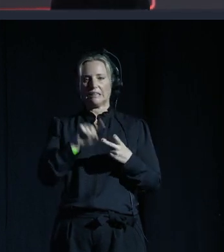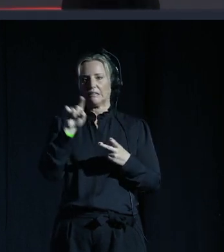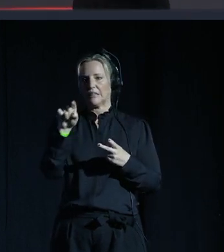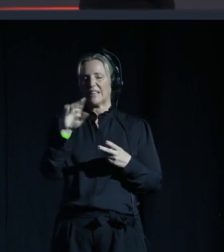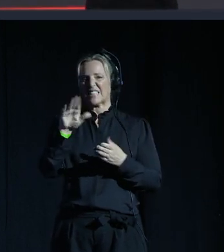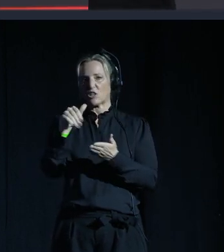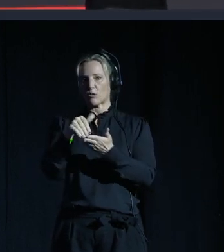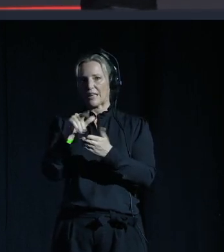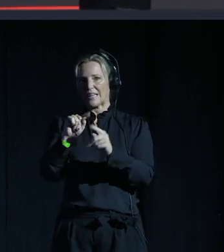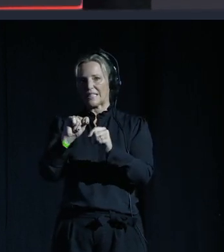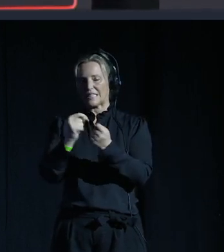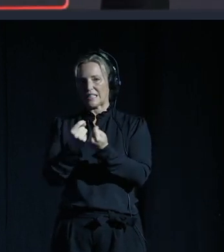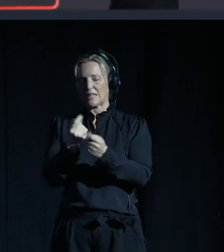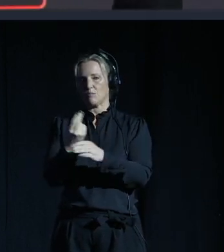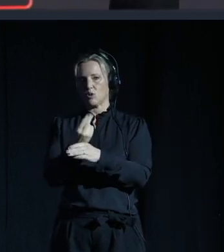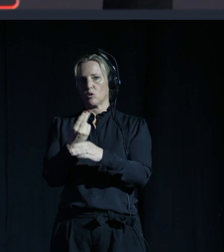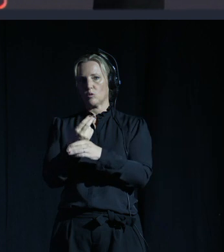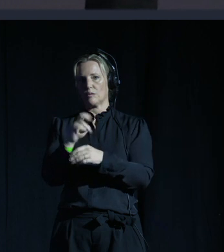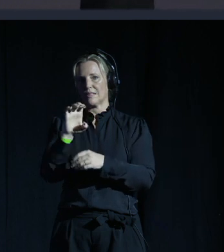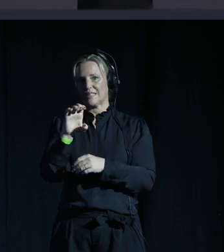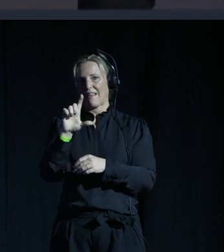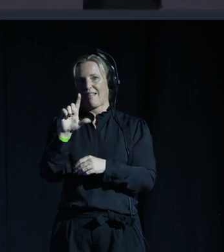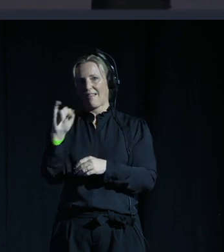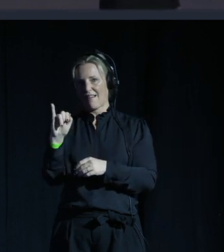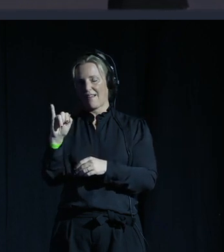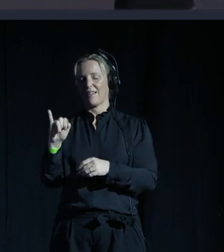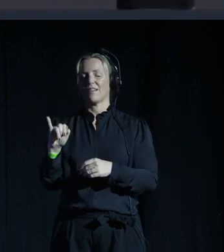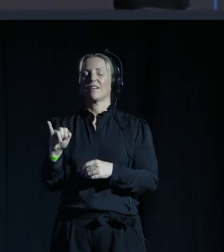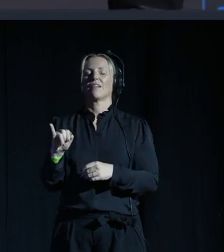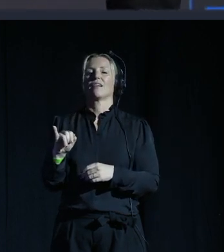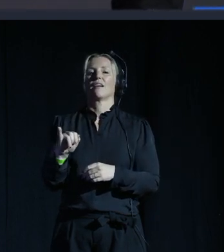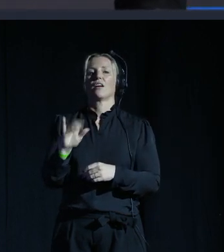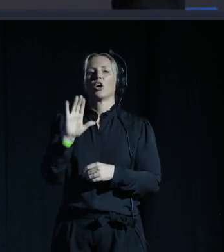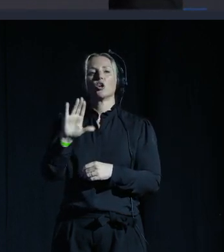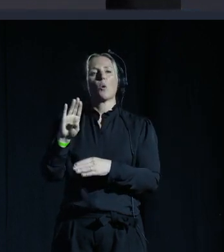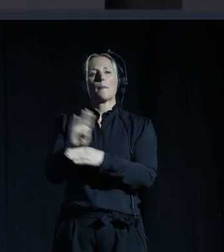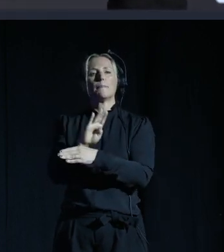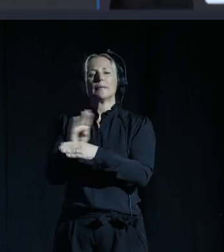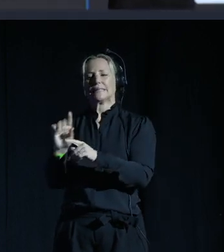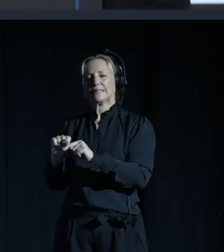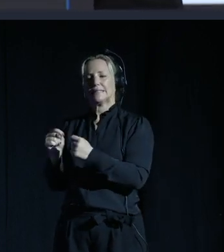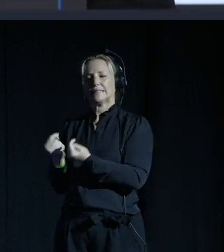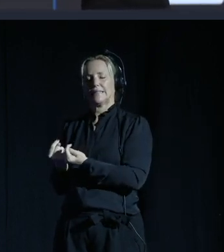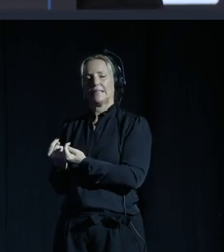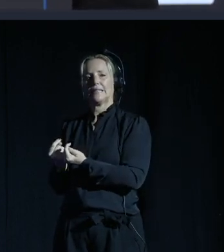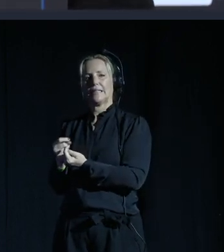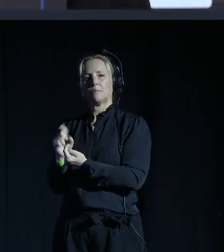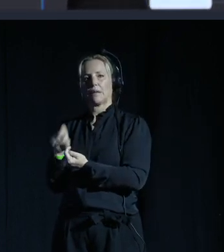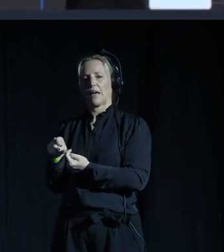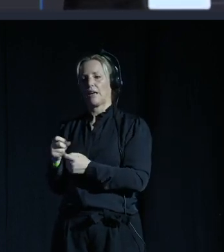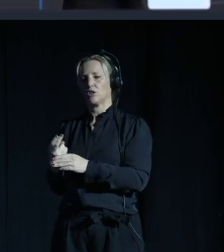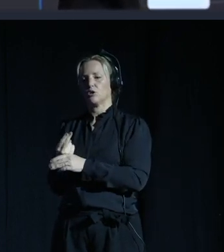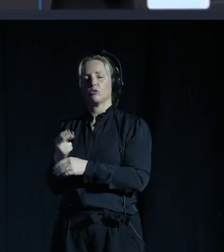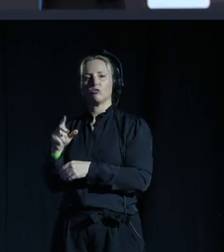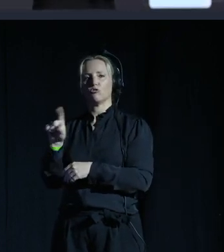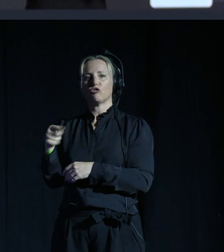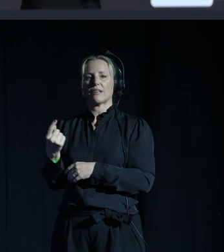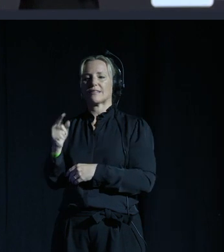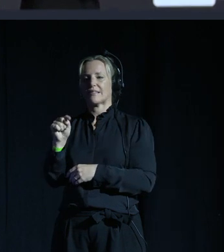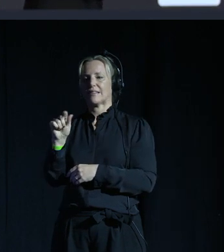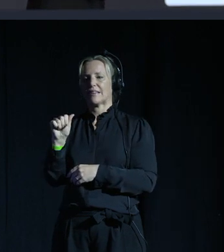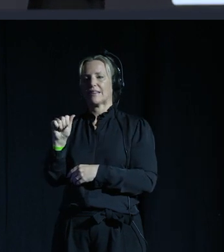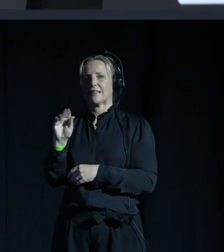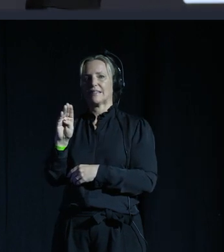own code editors. You can even have your business teams, let's say, just using Tableau on top